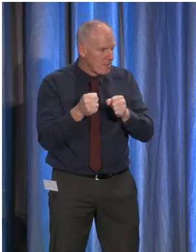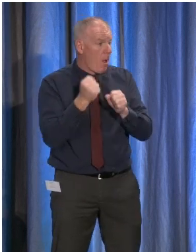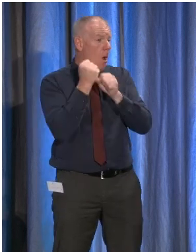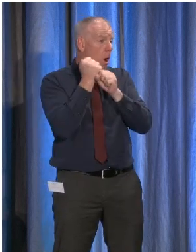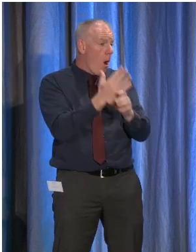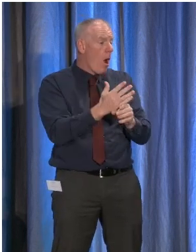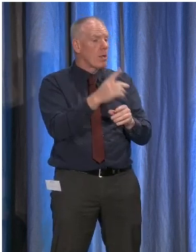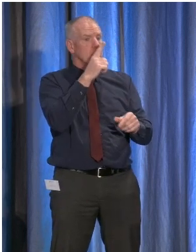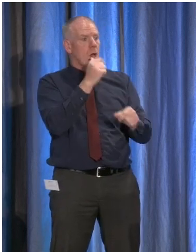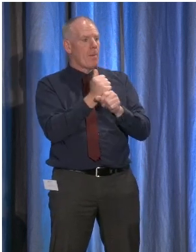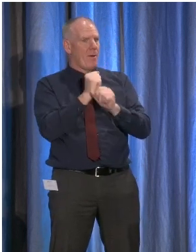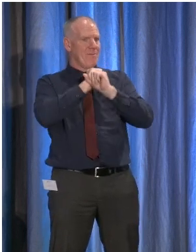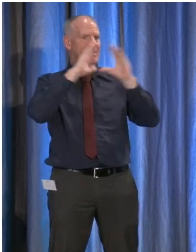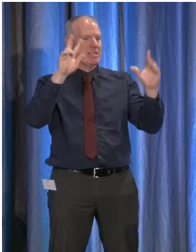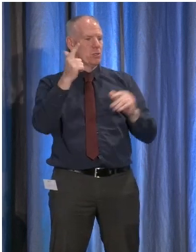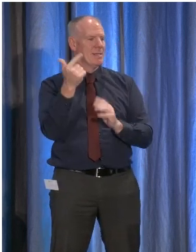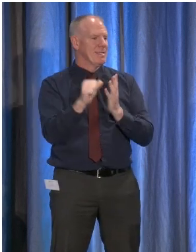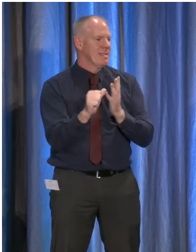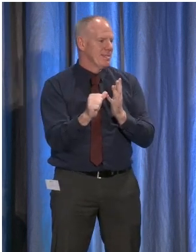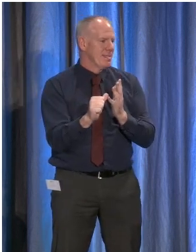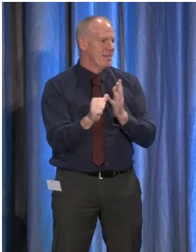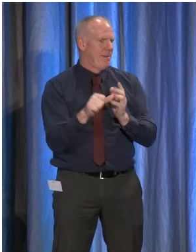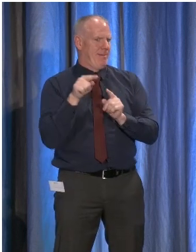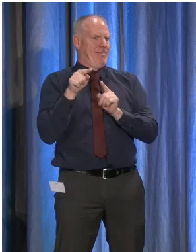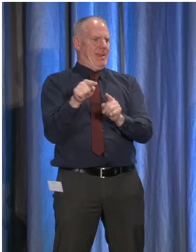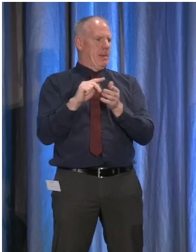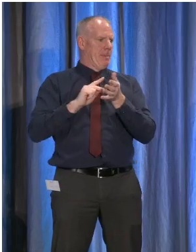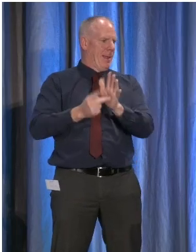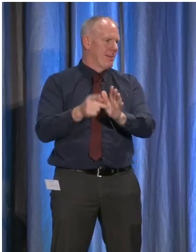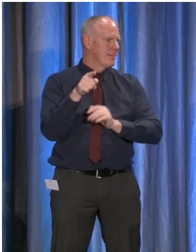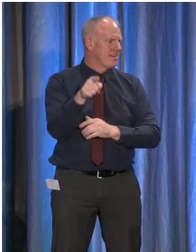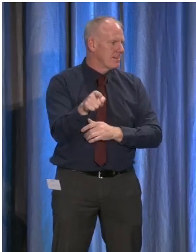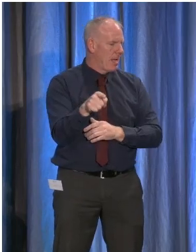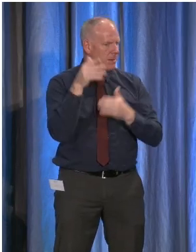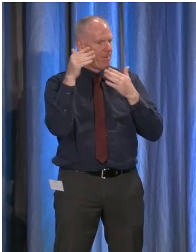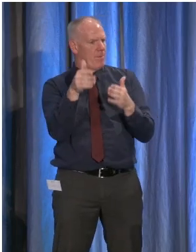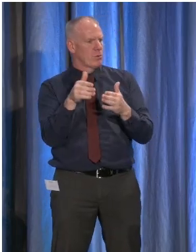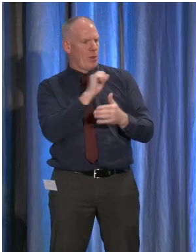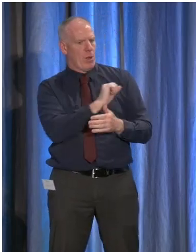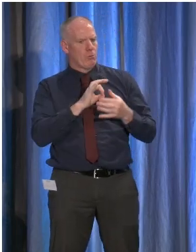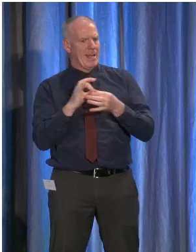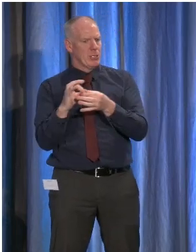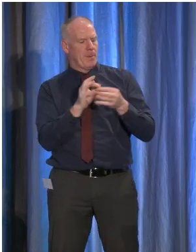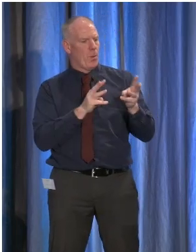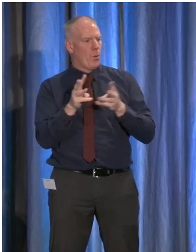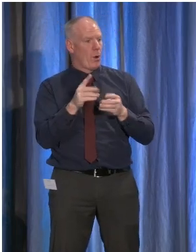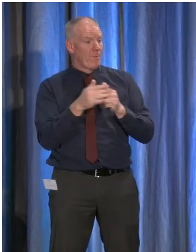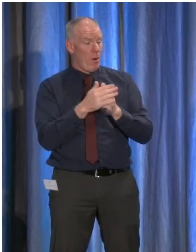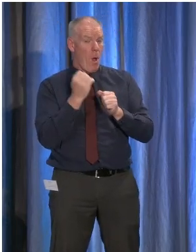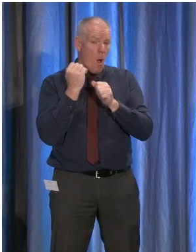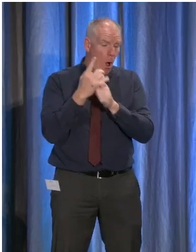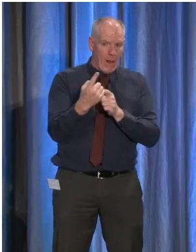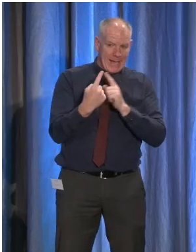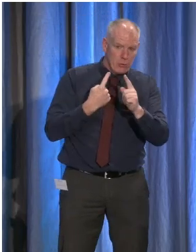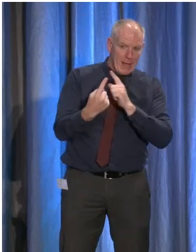in the context of Vision 26. And it does mean attention to relational work in each and every